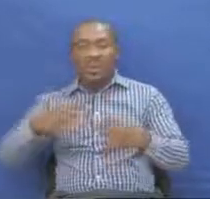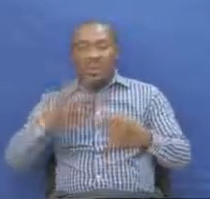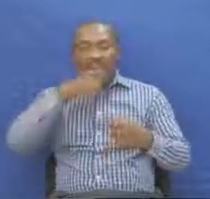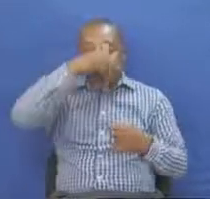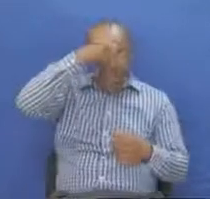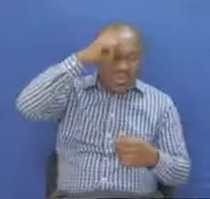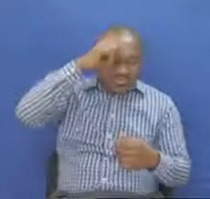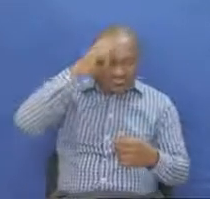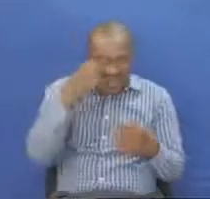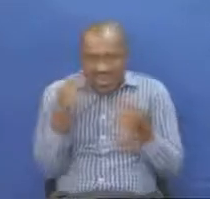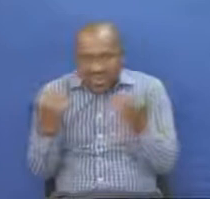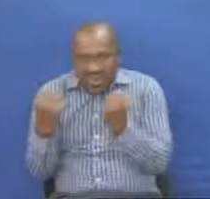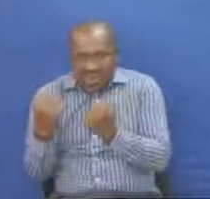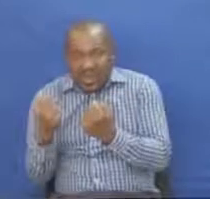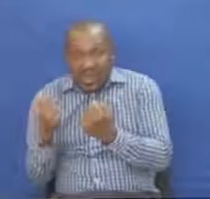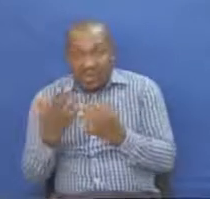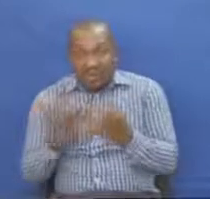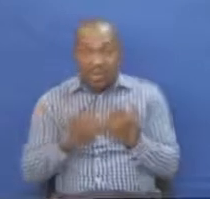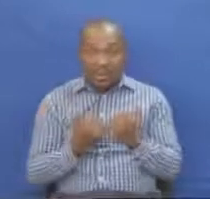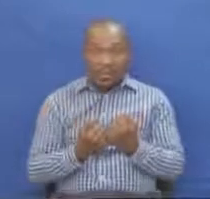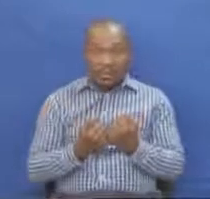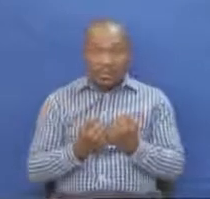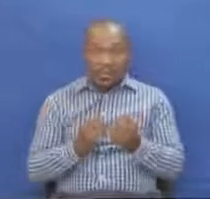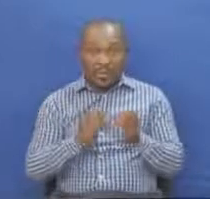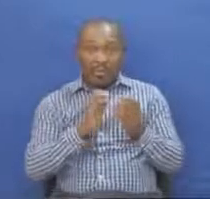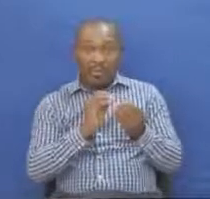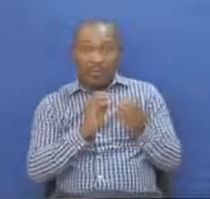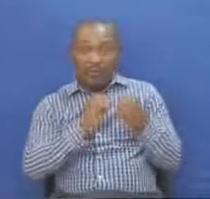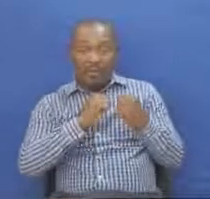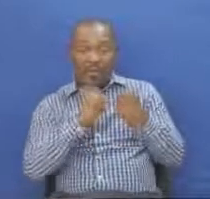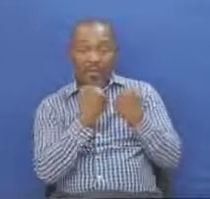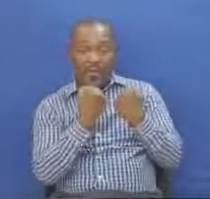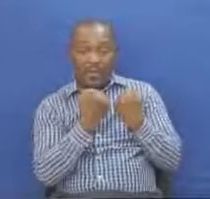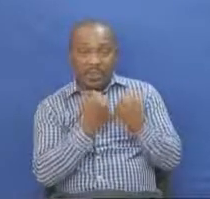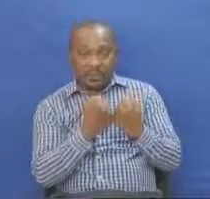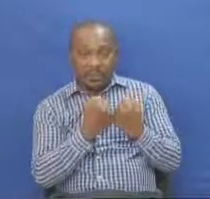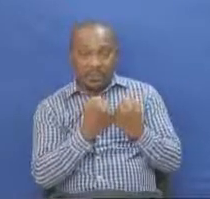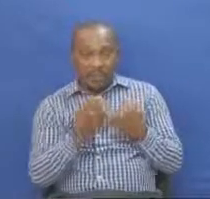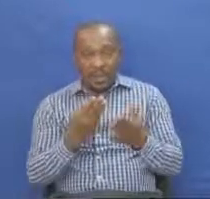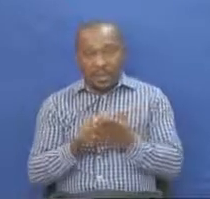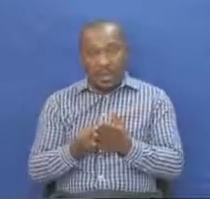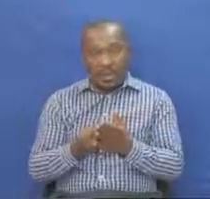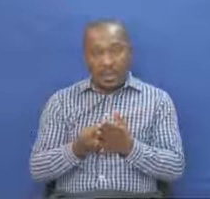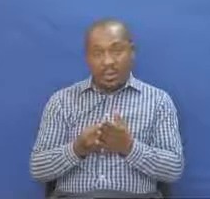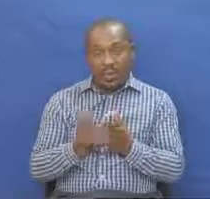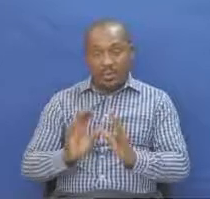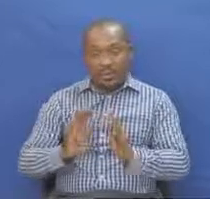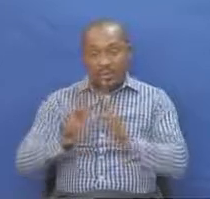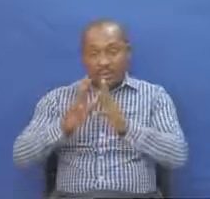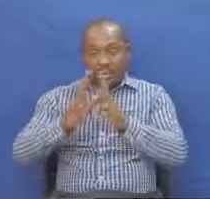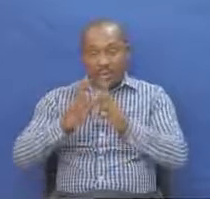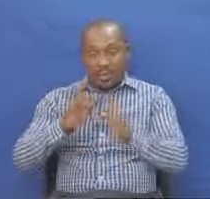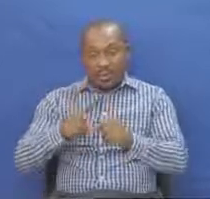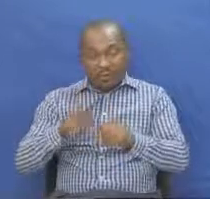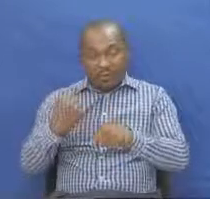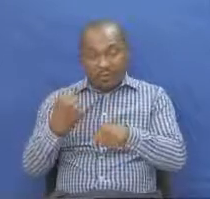which goes to perform different function or specialized function in the body, which gives an organism being so complex and it